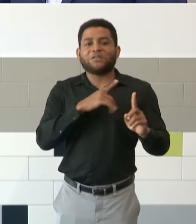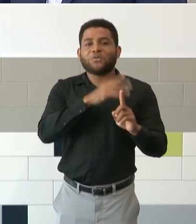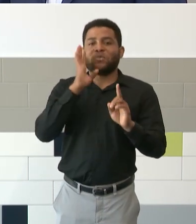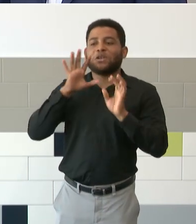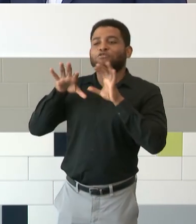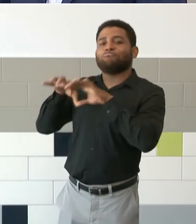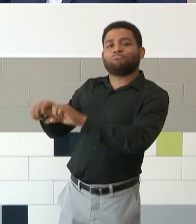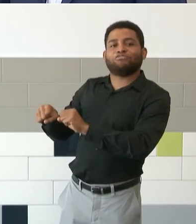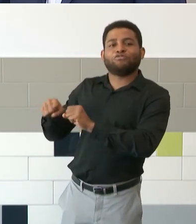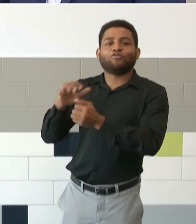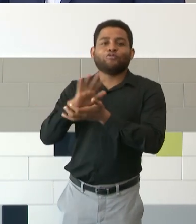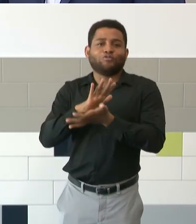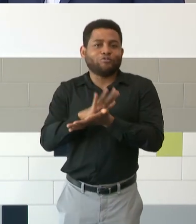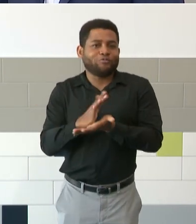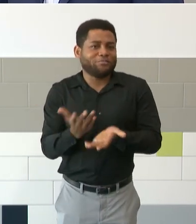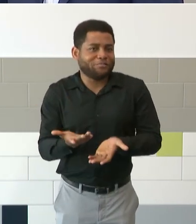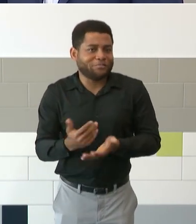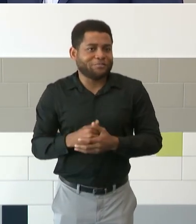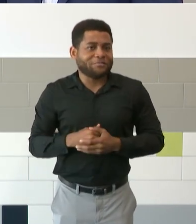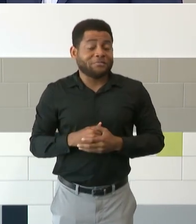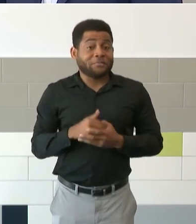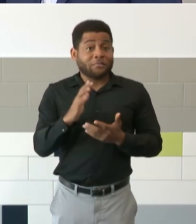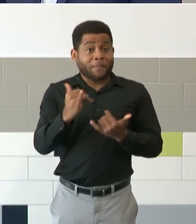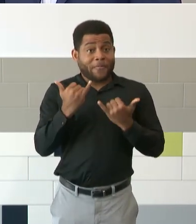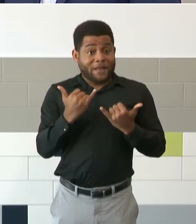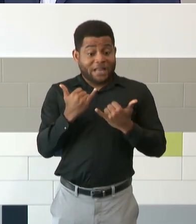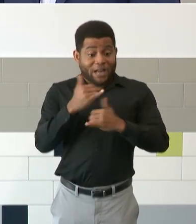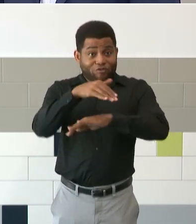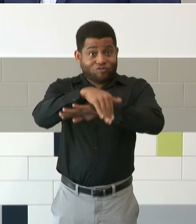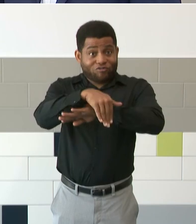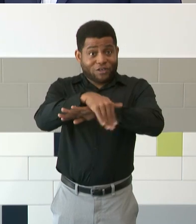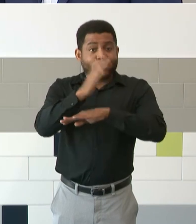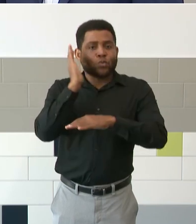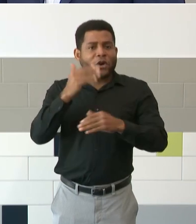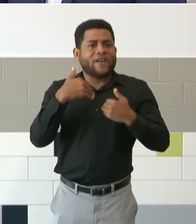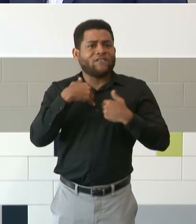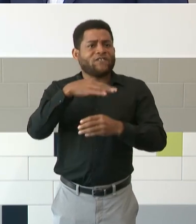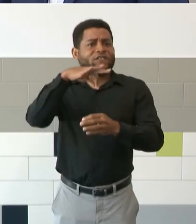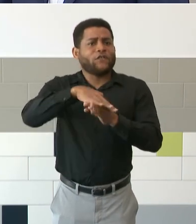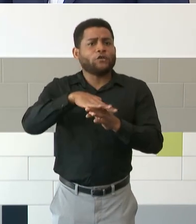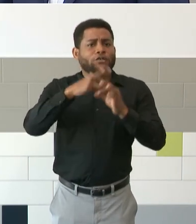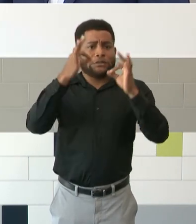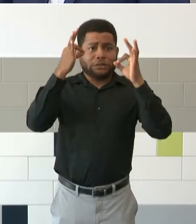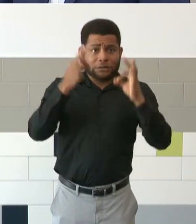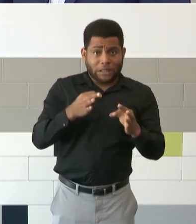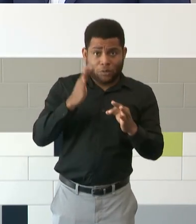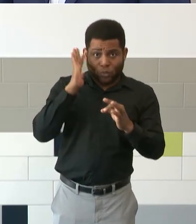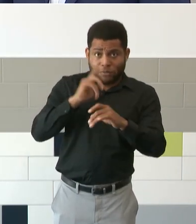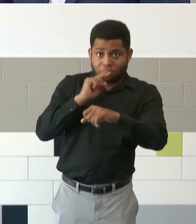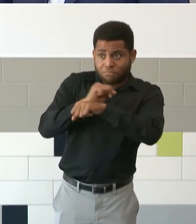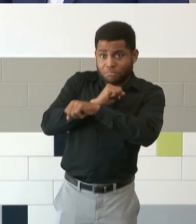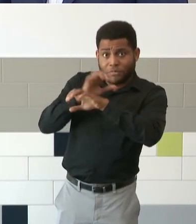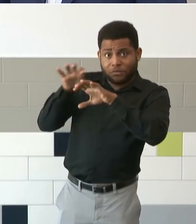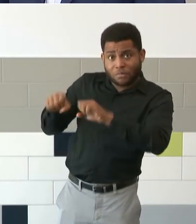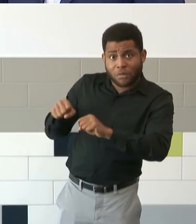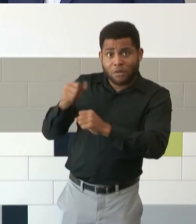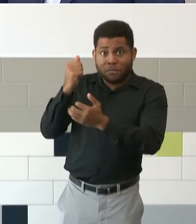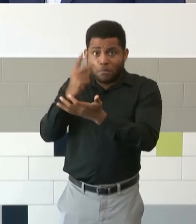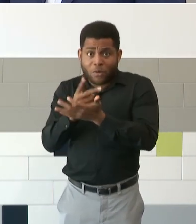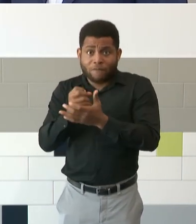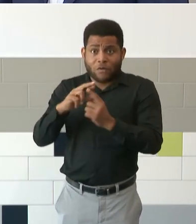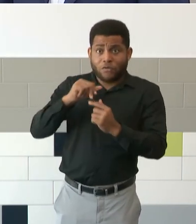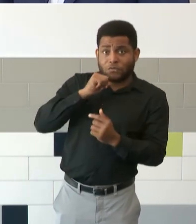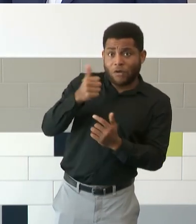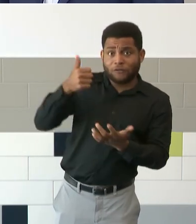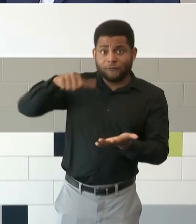Board is voting tonight to determine whether or not they will allow this to go forward. There